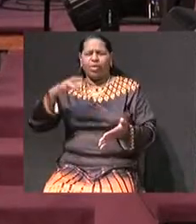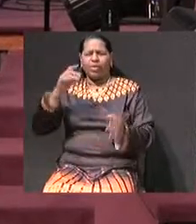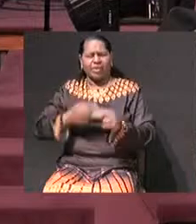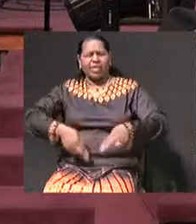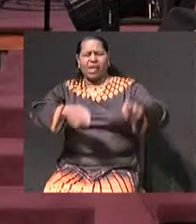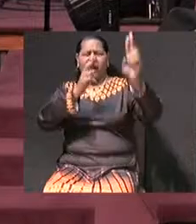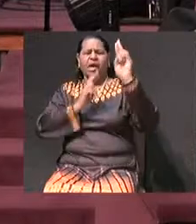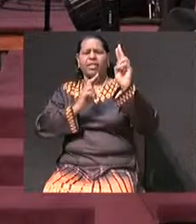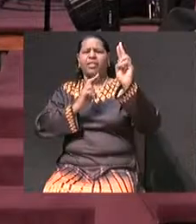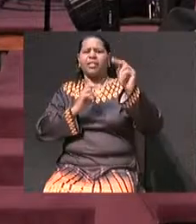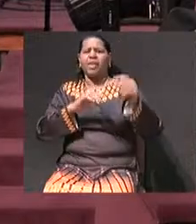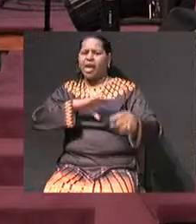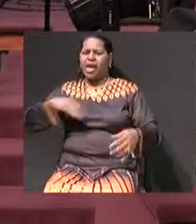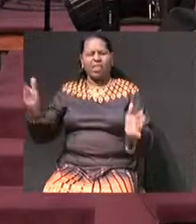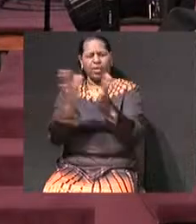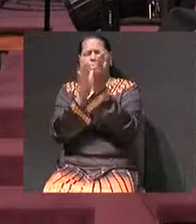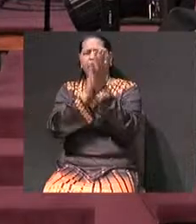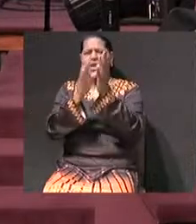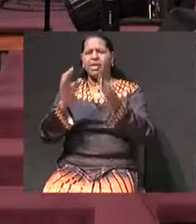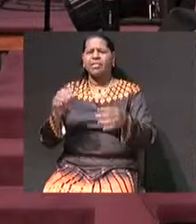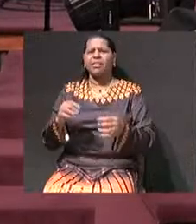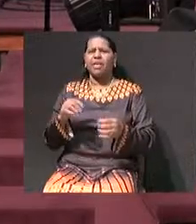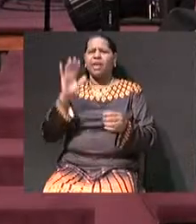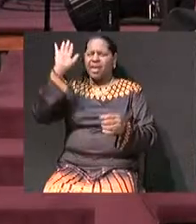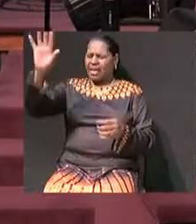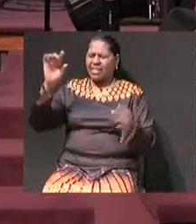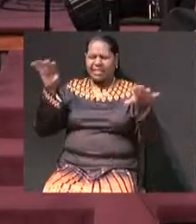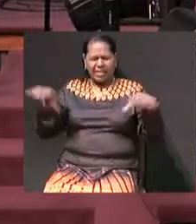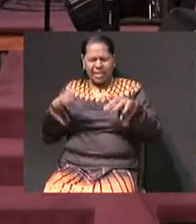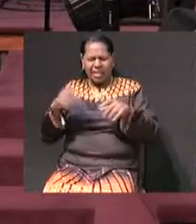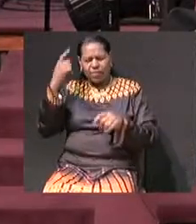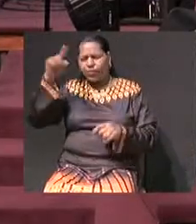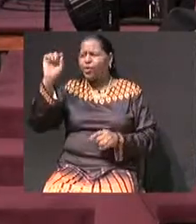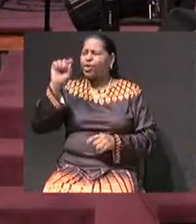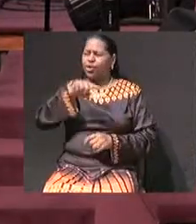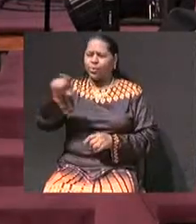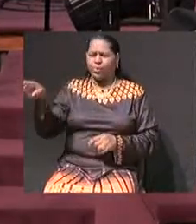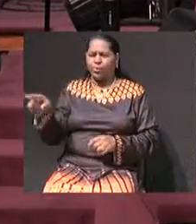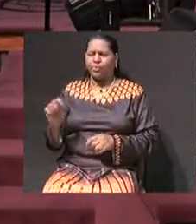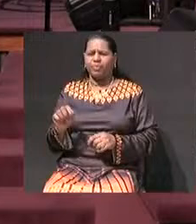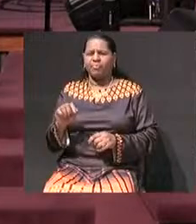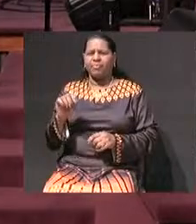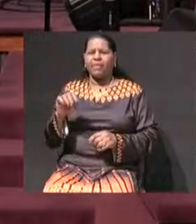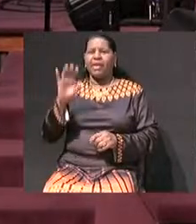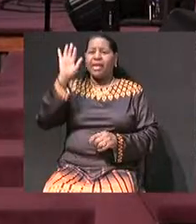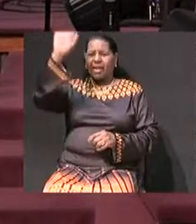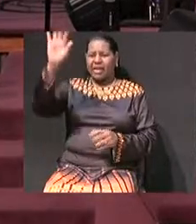honor, and the praise. He did it for you. Look at somebody, tell him he did it for me.